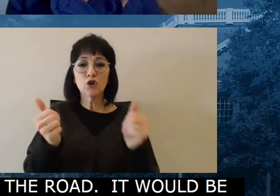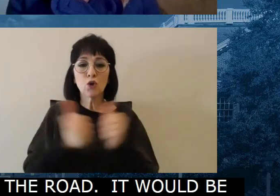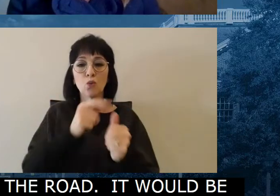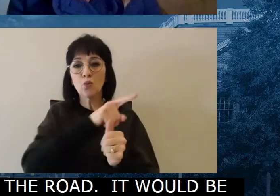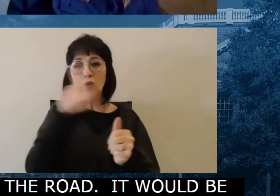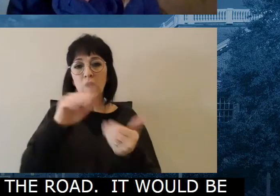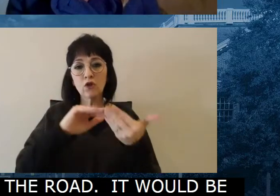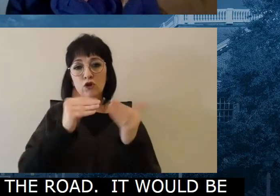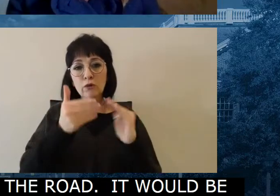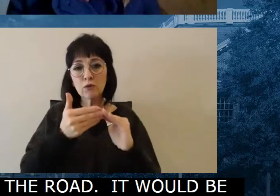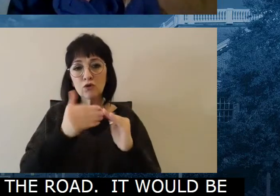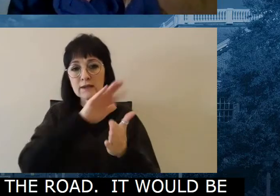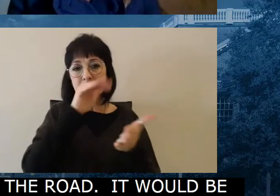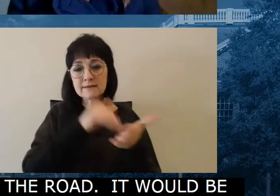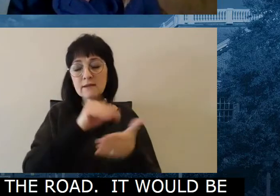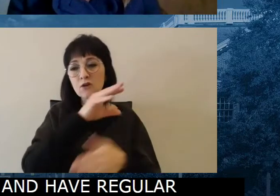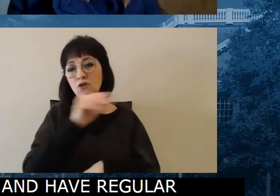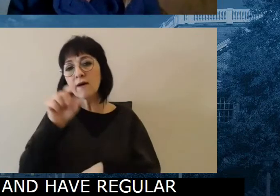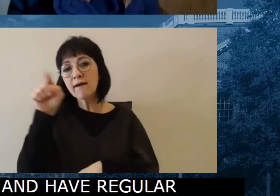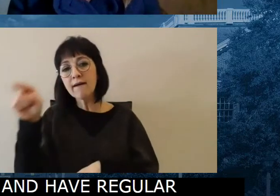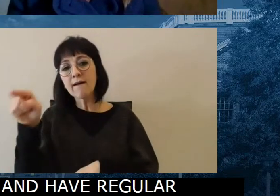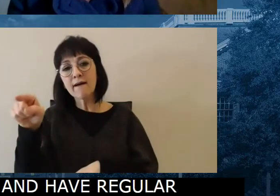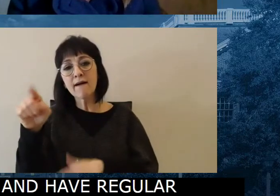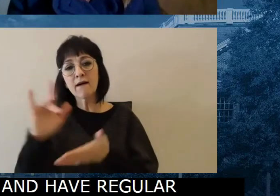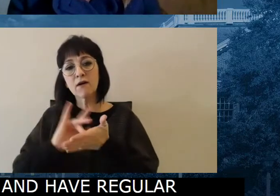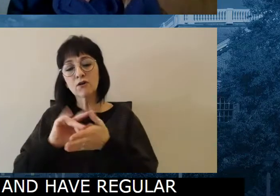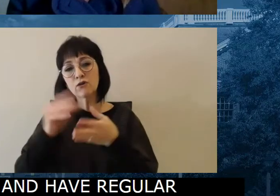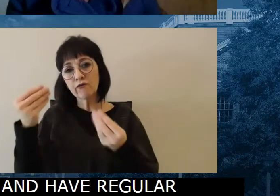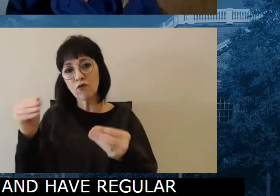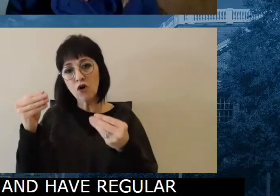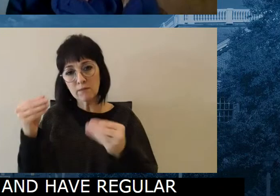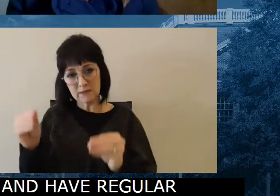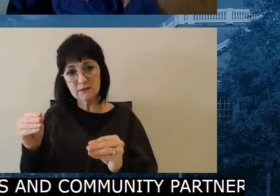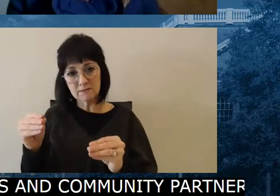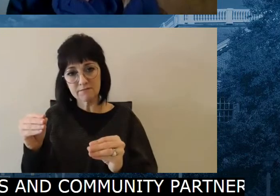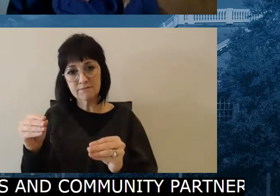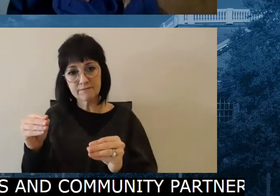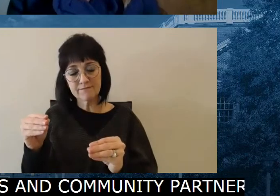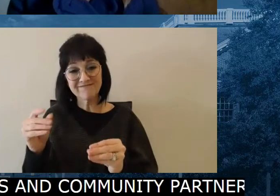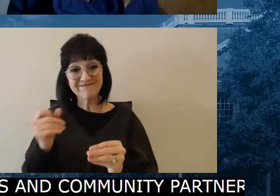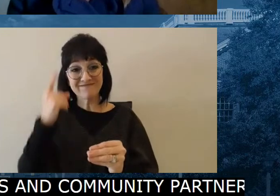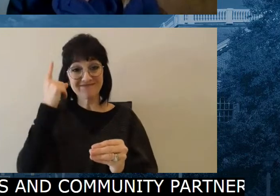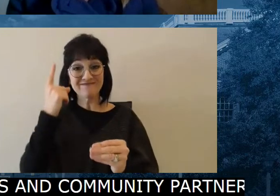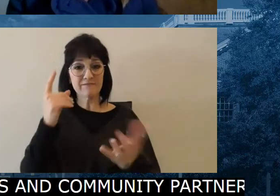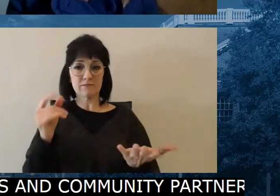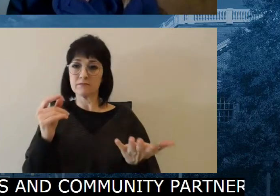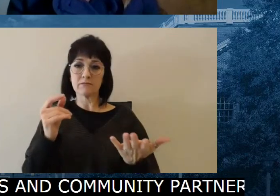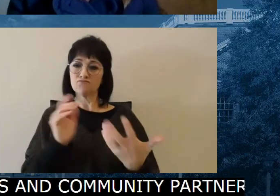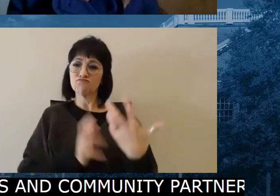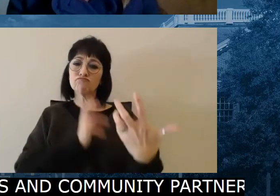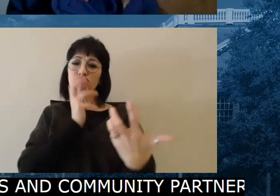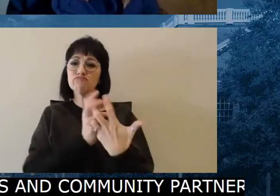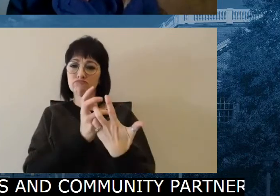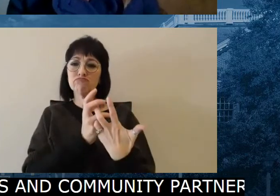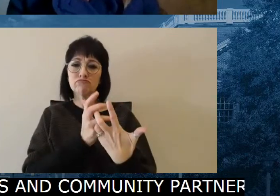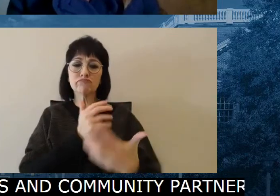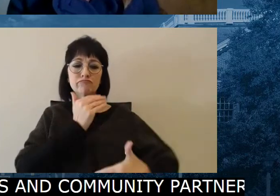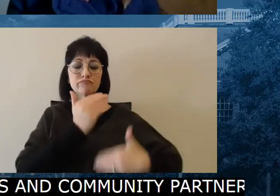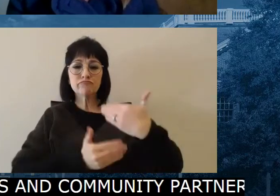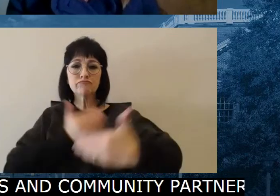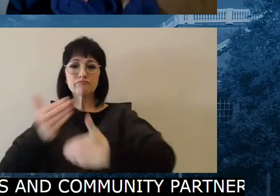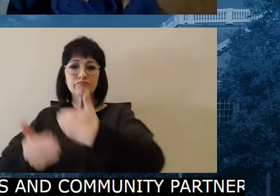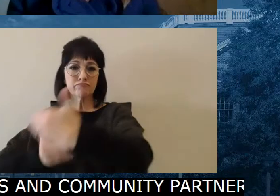partners that then can build in a replication 21 days and 28 days later. When you have a